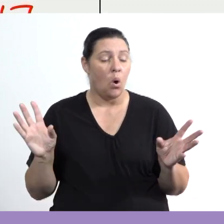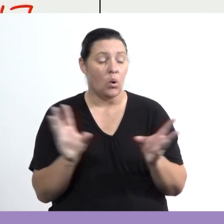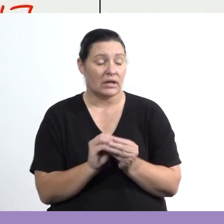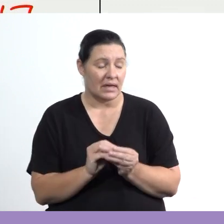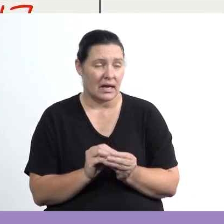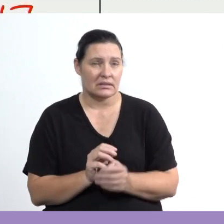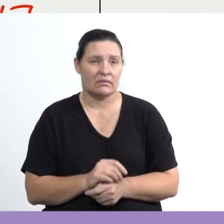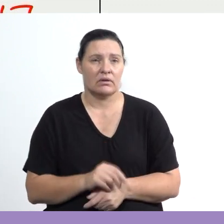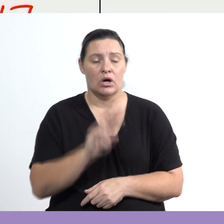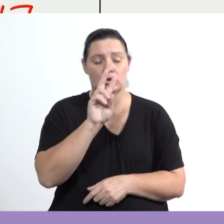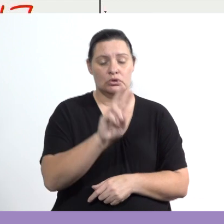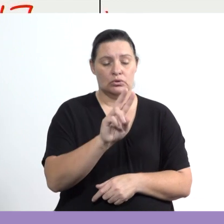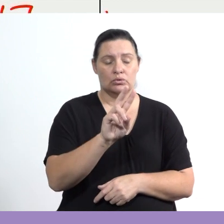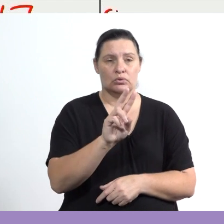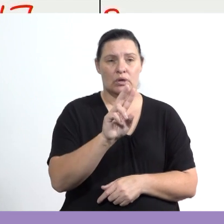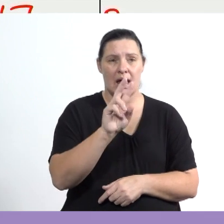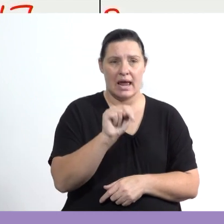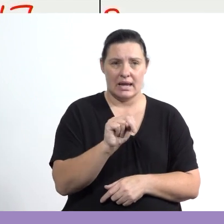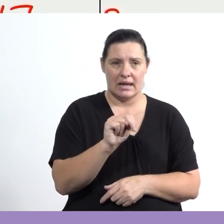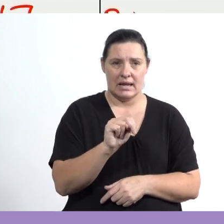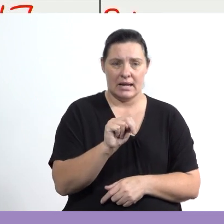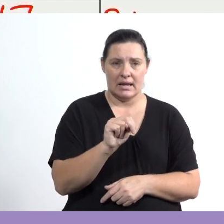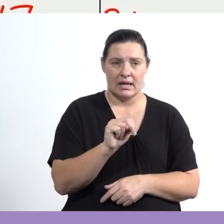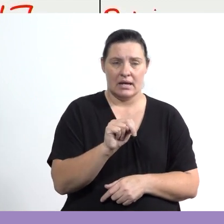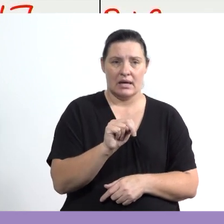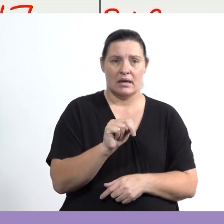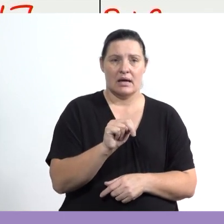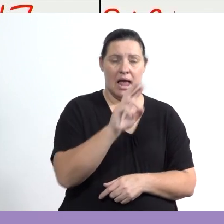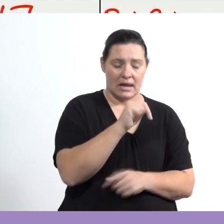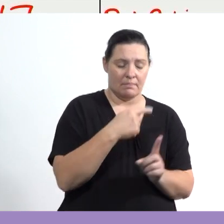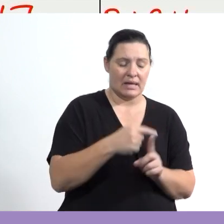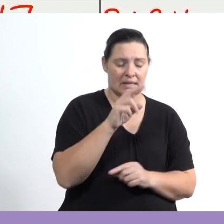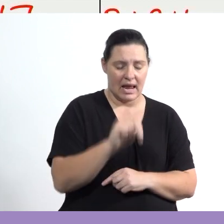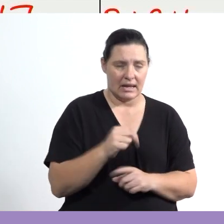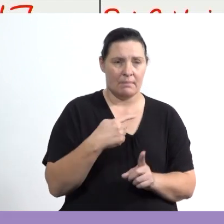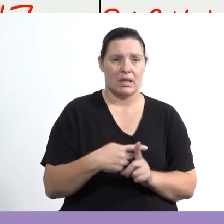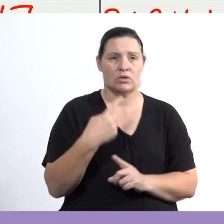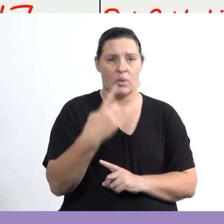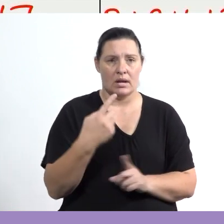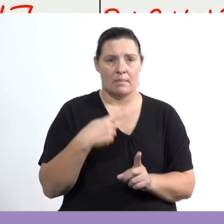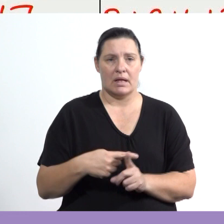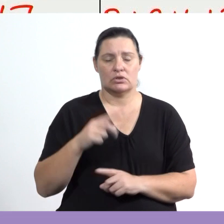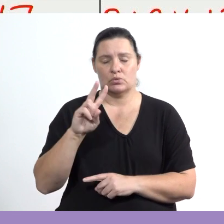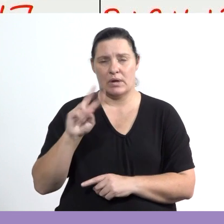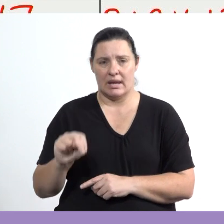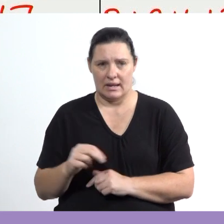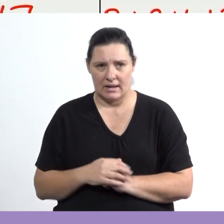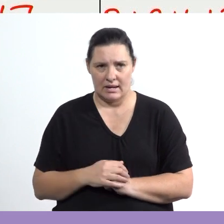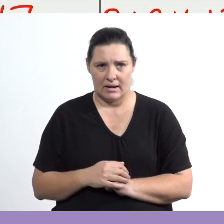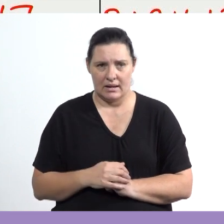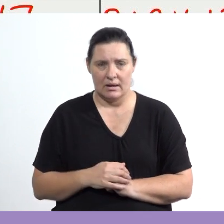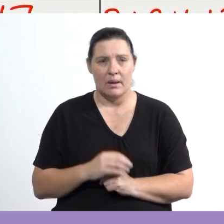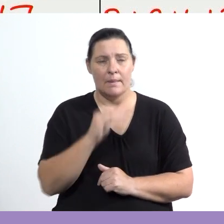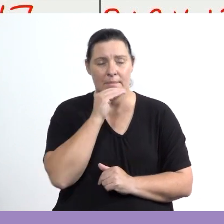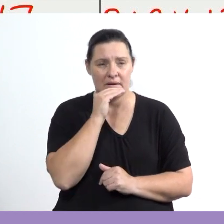And all of that added together is going to be n plus 1 plus 2n.